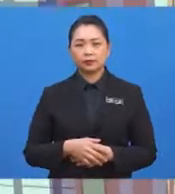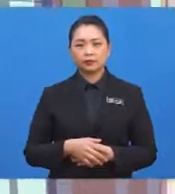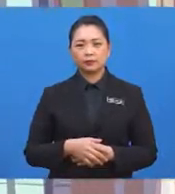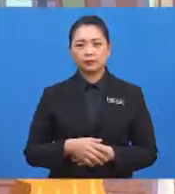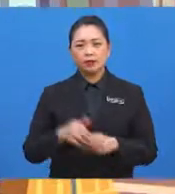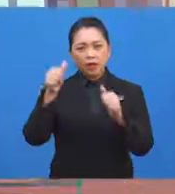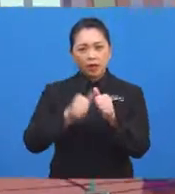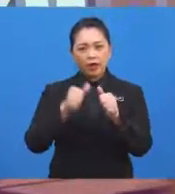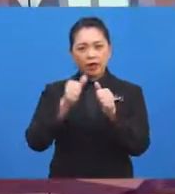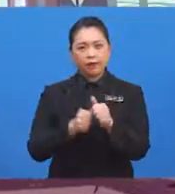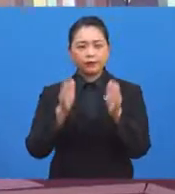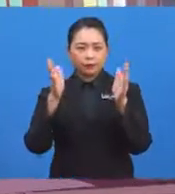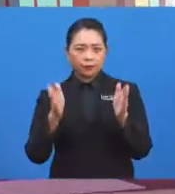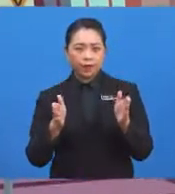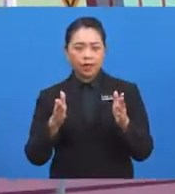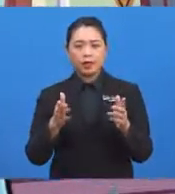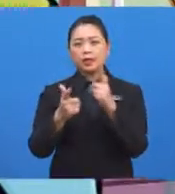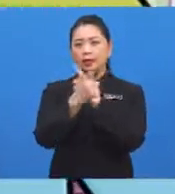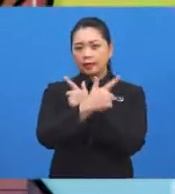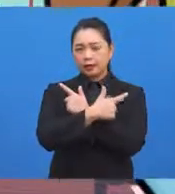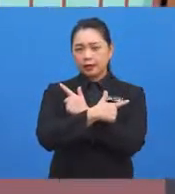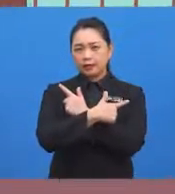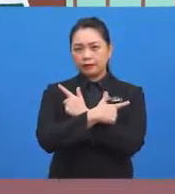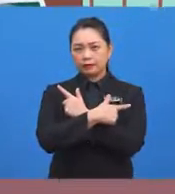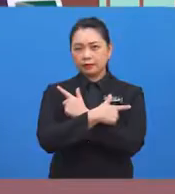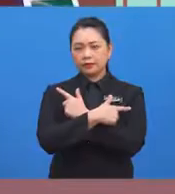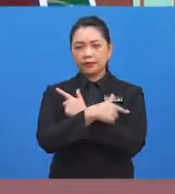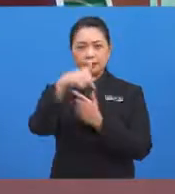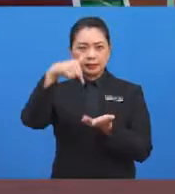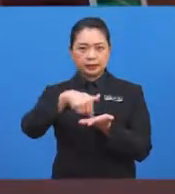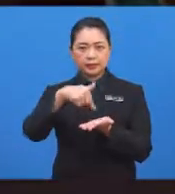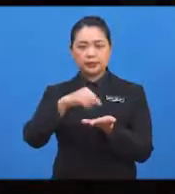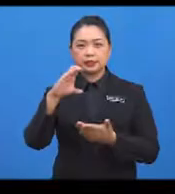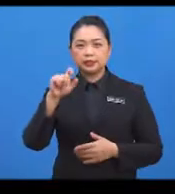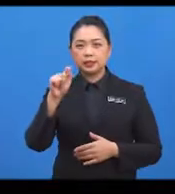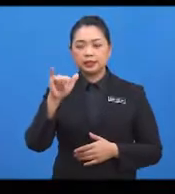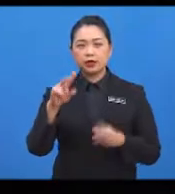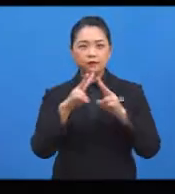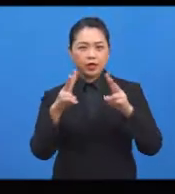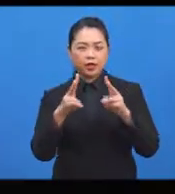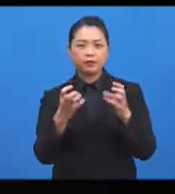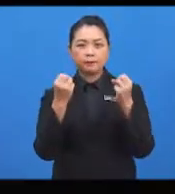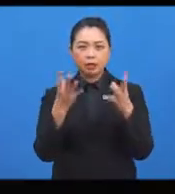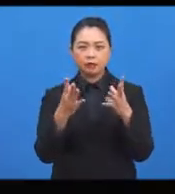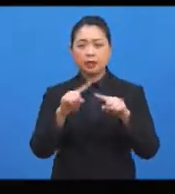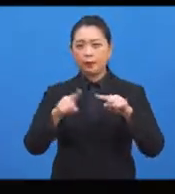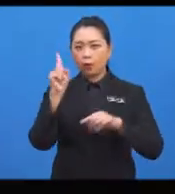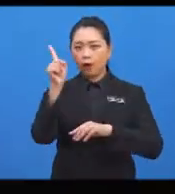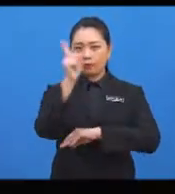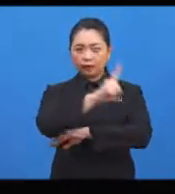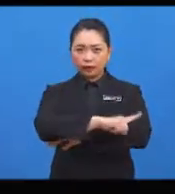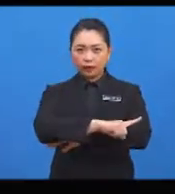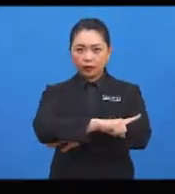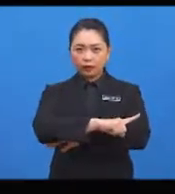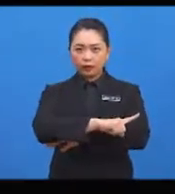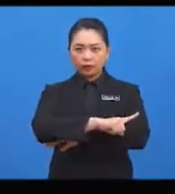Everyone in Central City loves their city very much. But one day, there's